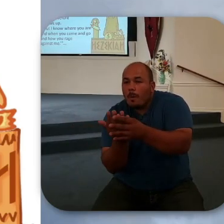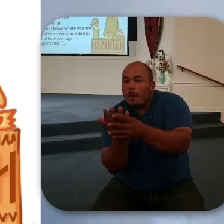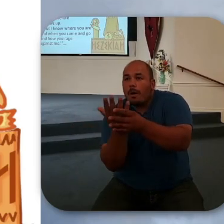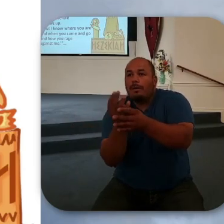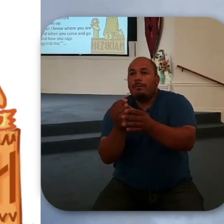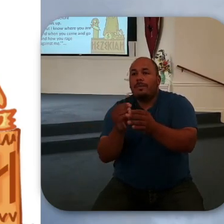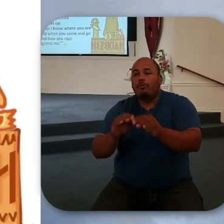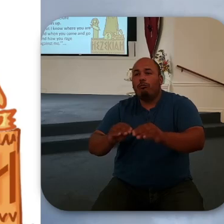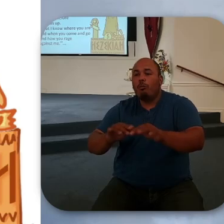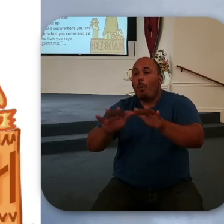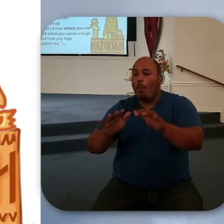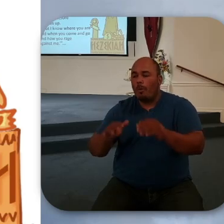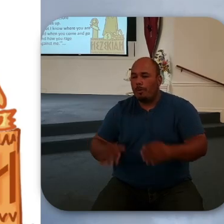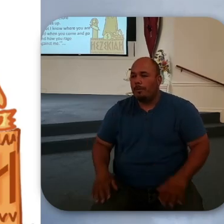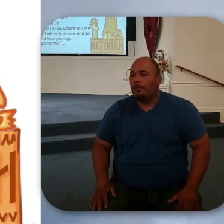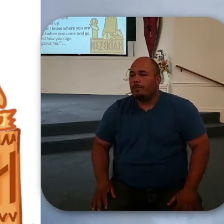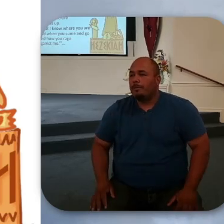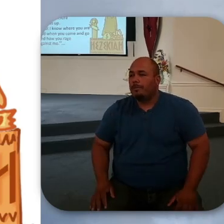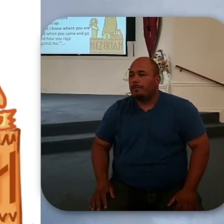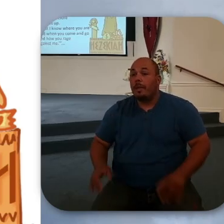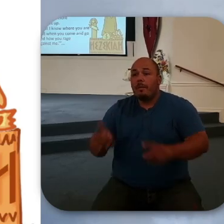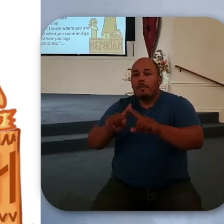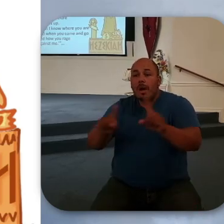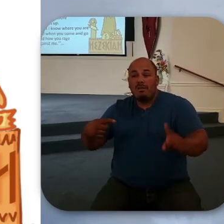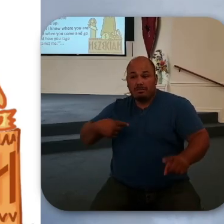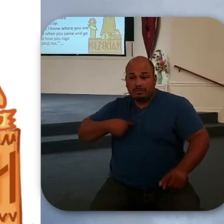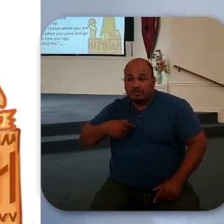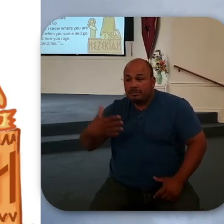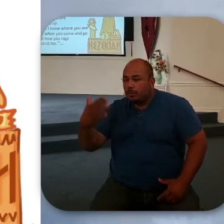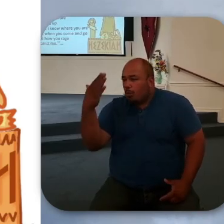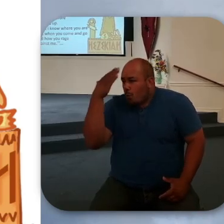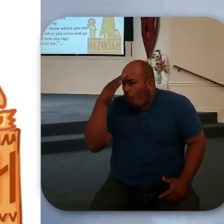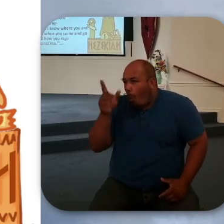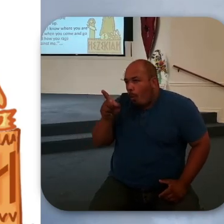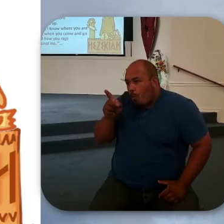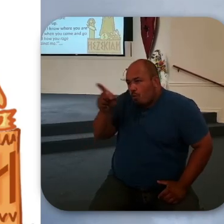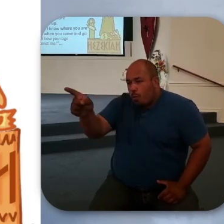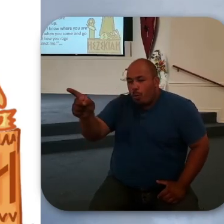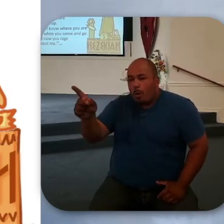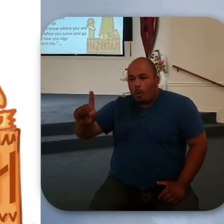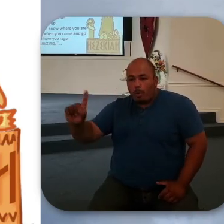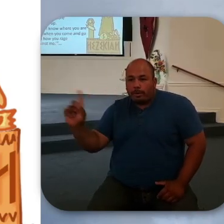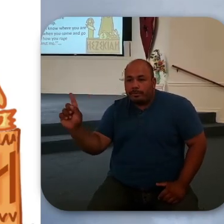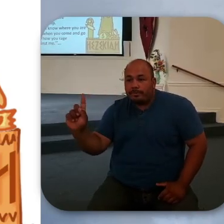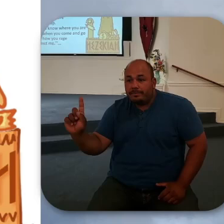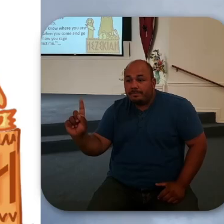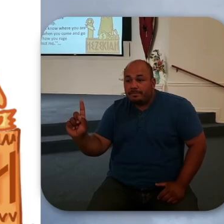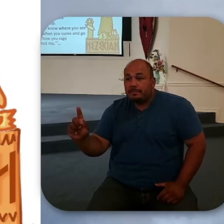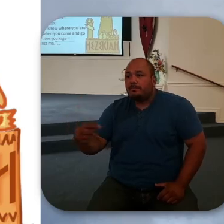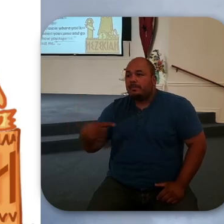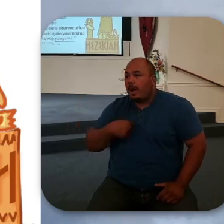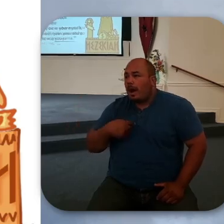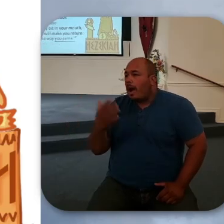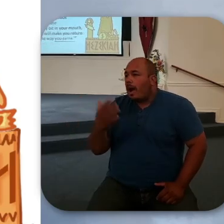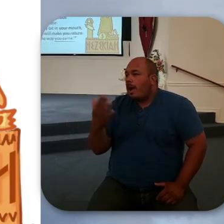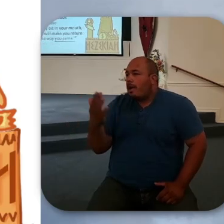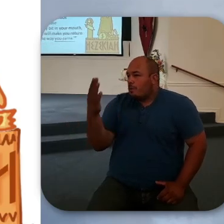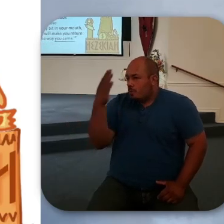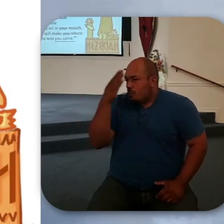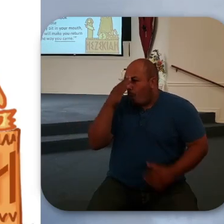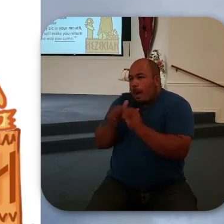it grows up. But I know where you are and when you come and go and how you rage against